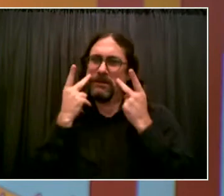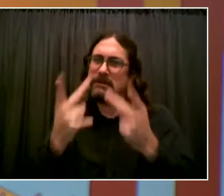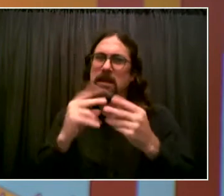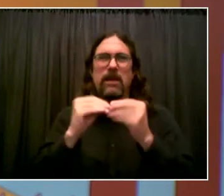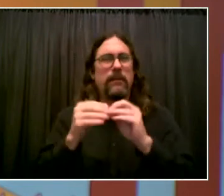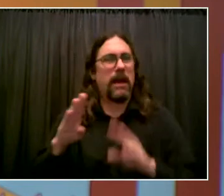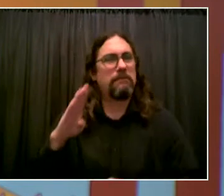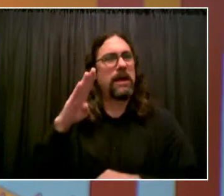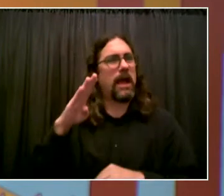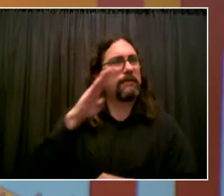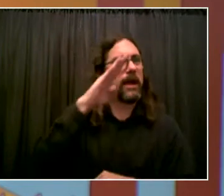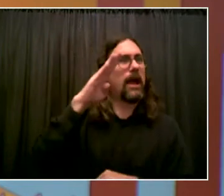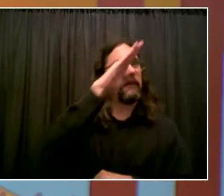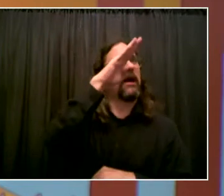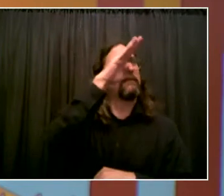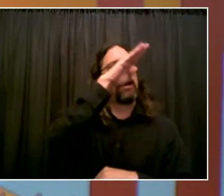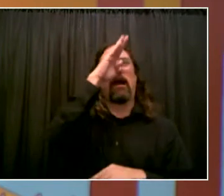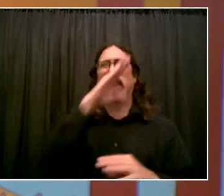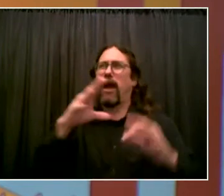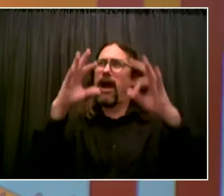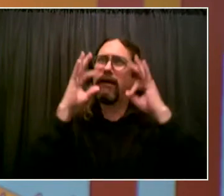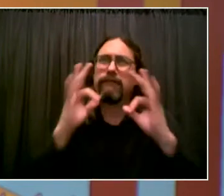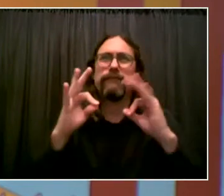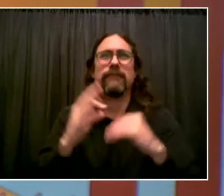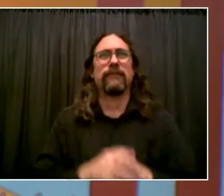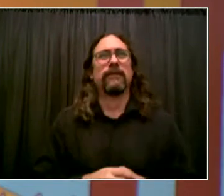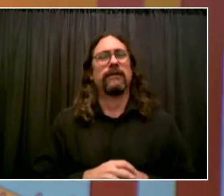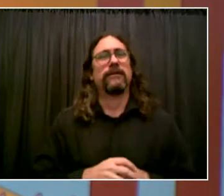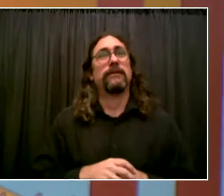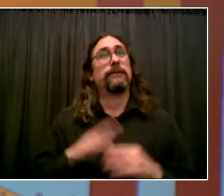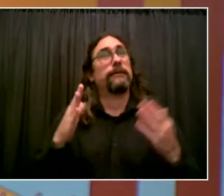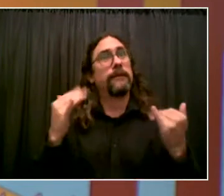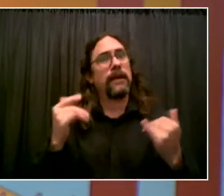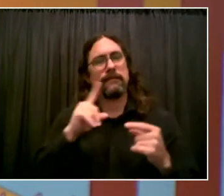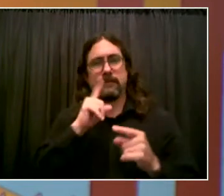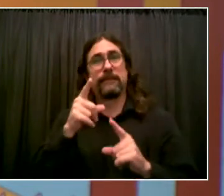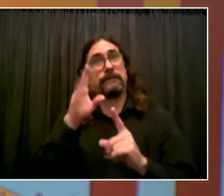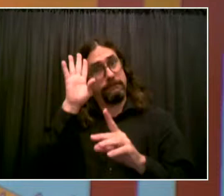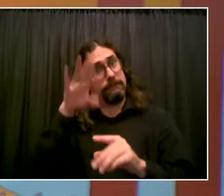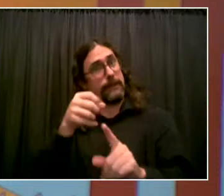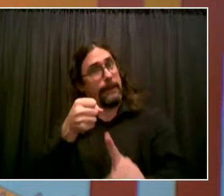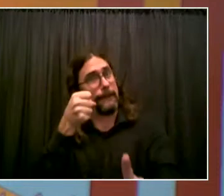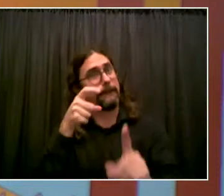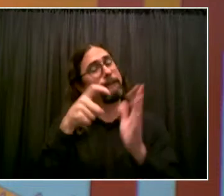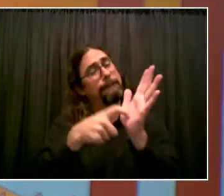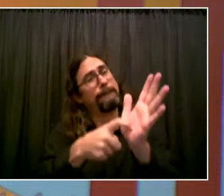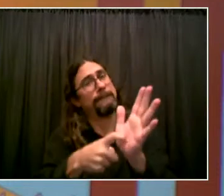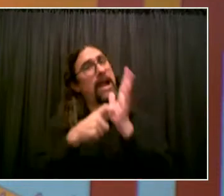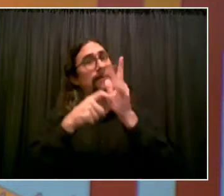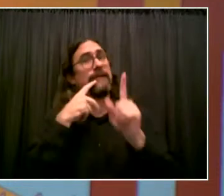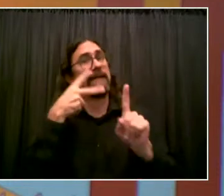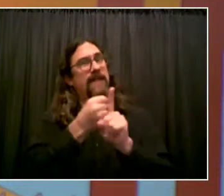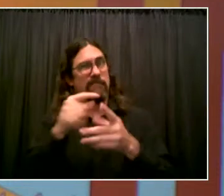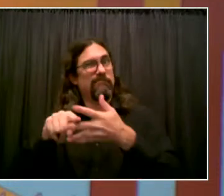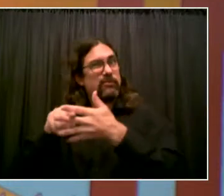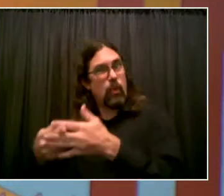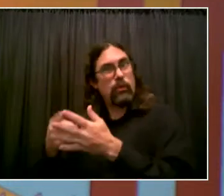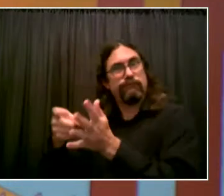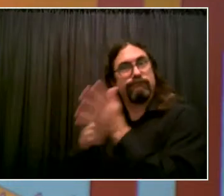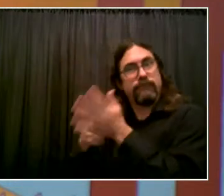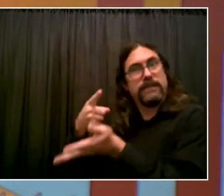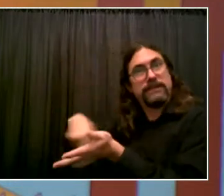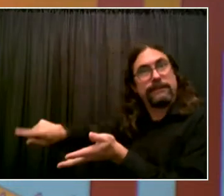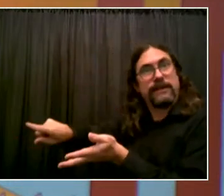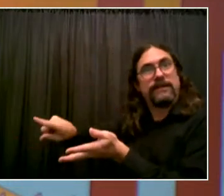of the mandates that will take effect next Monday, the 27th. So this is how we recover. Vaccination, vaccination,